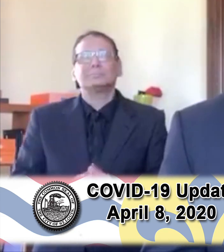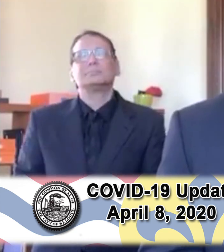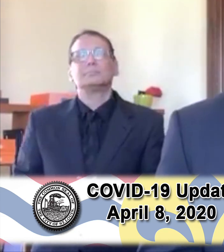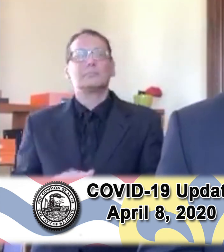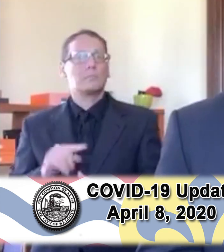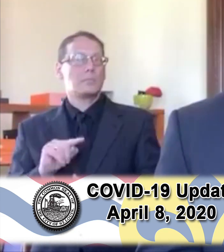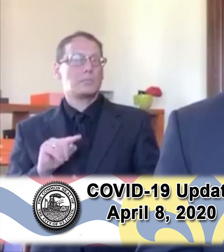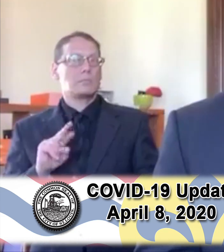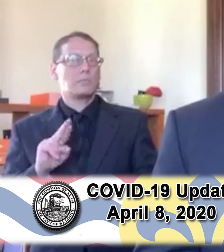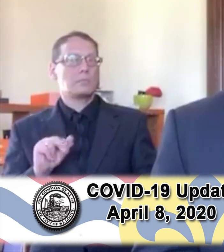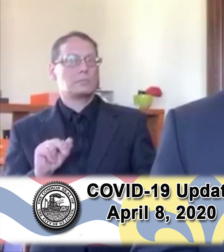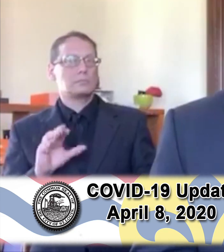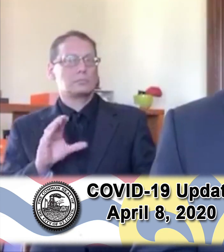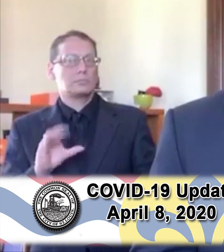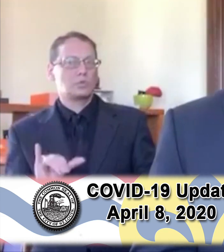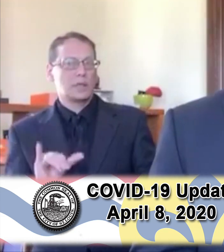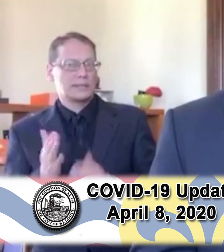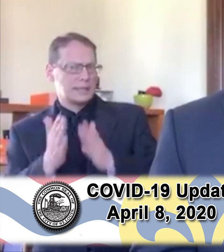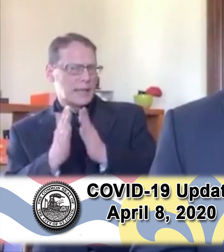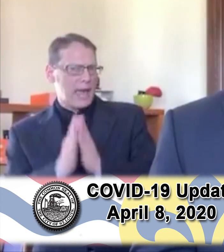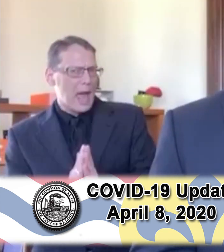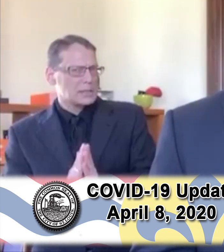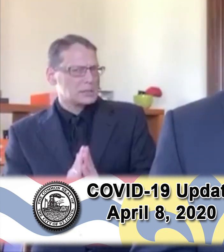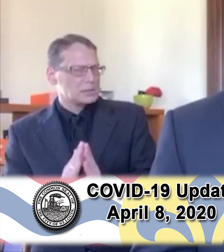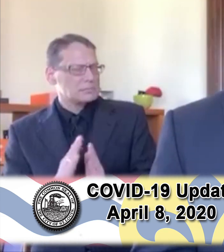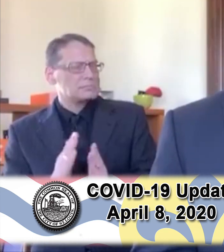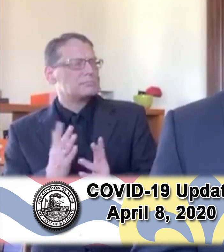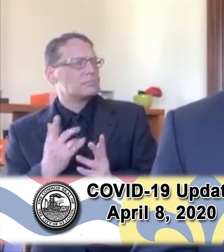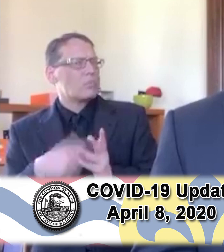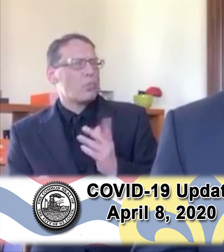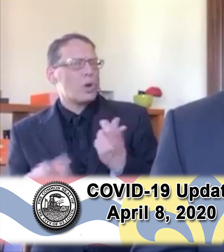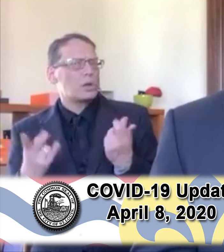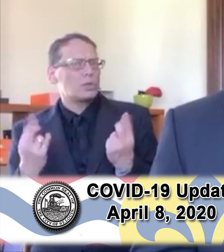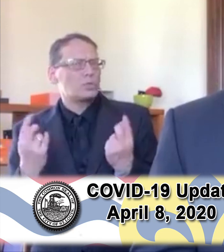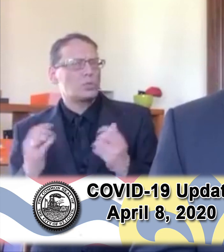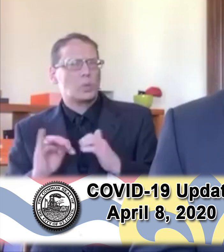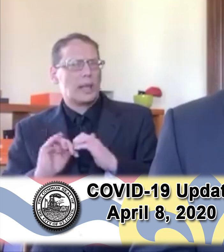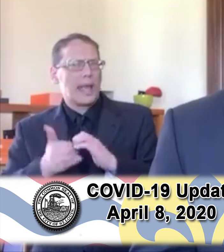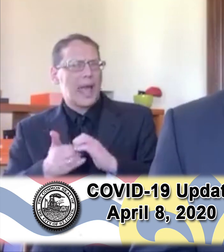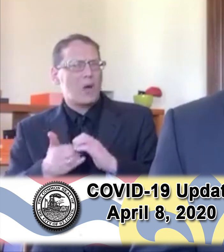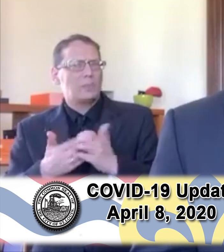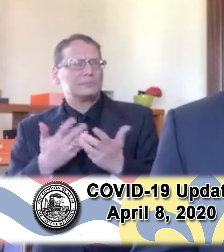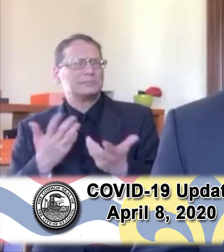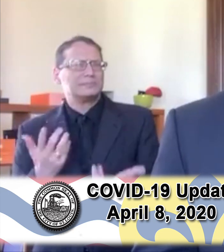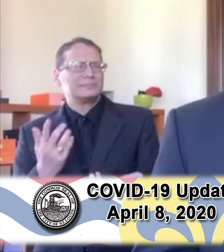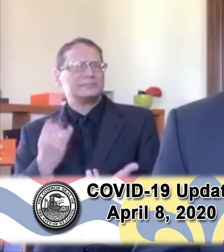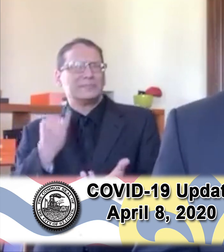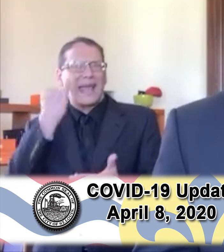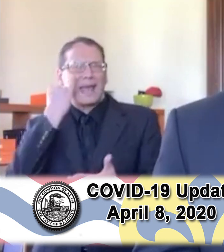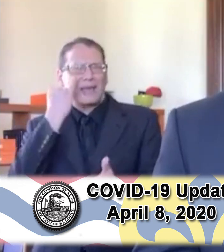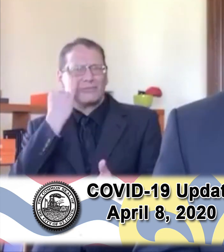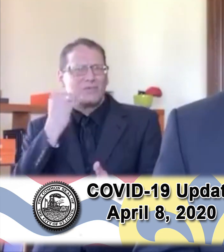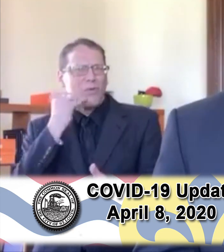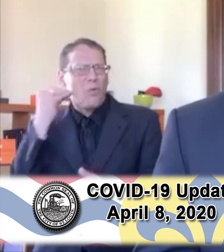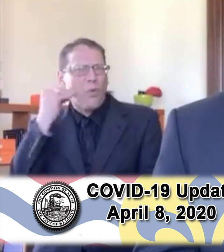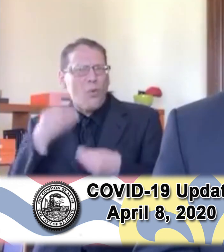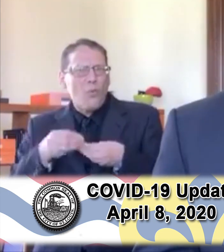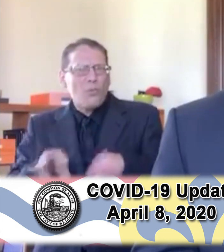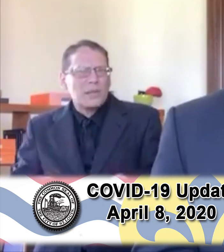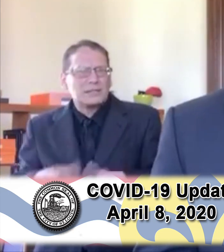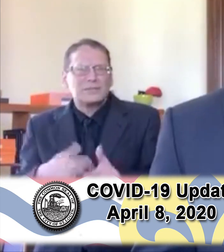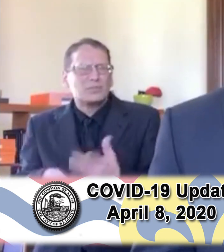Tracy would like to know on Facebook, what is being done to help those who might find themselves unhomed in this